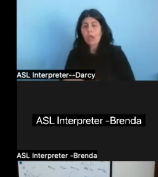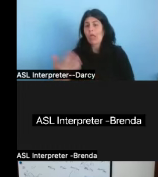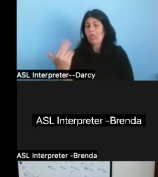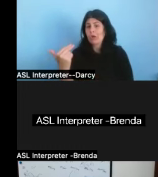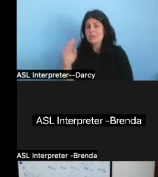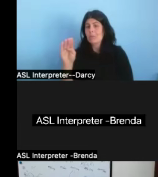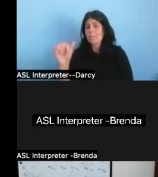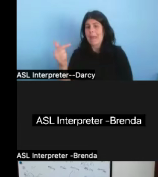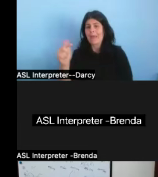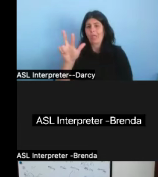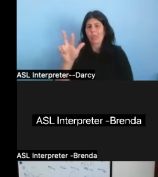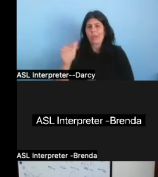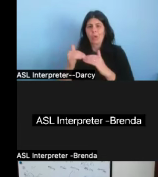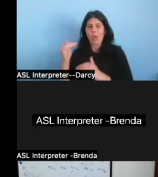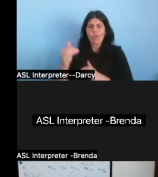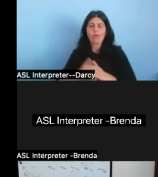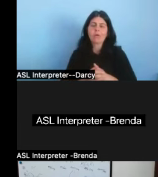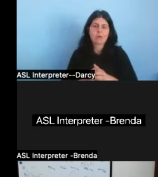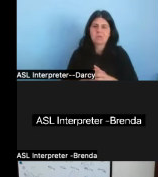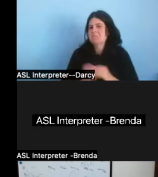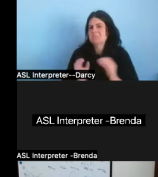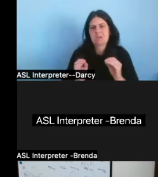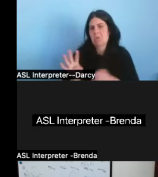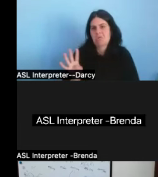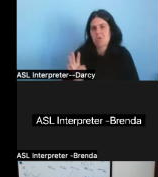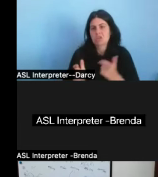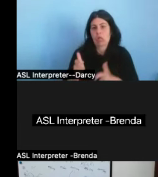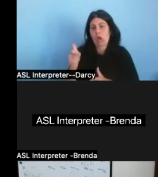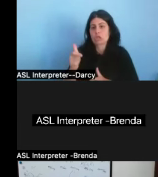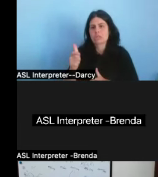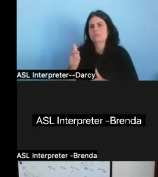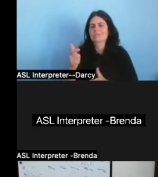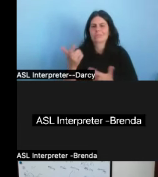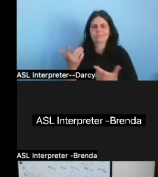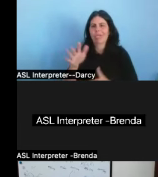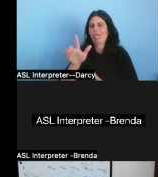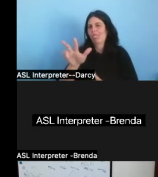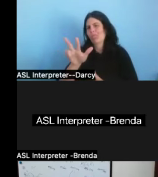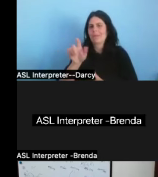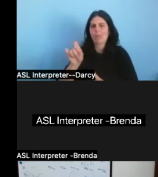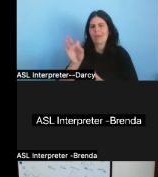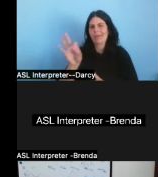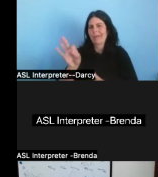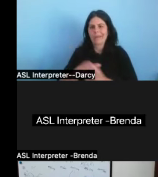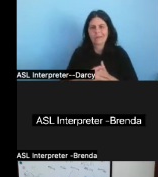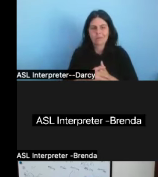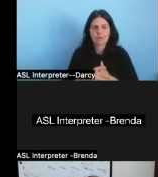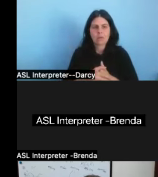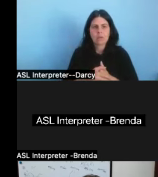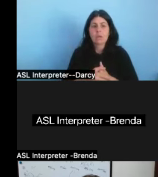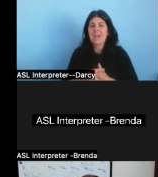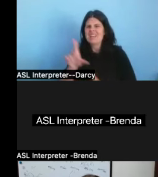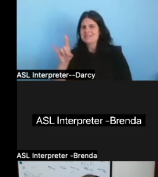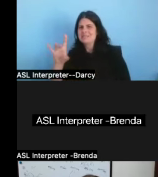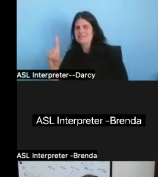magnitude 3 or above, but we didn't have any 4s. So the largest one here was a 3.9. And this was the Did You Feel It map